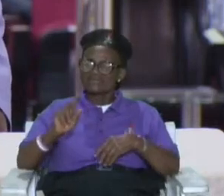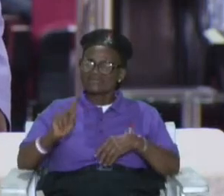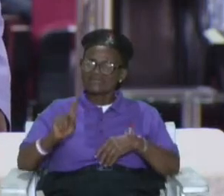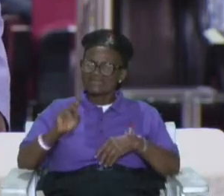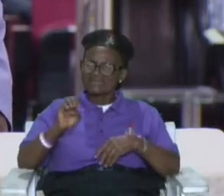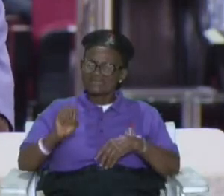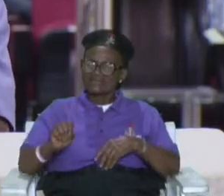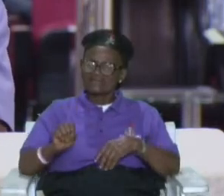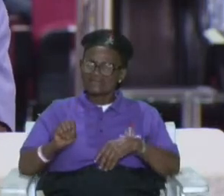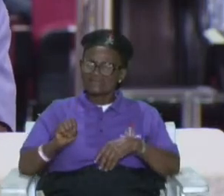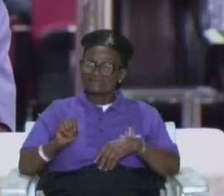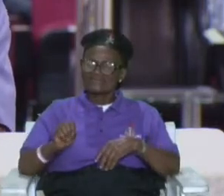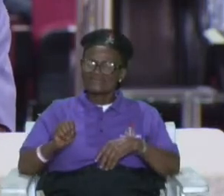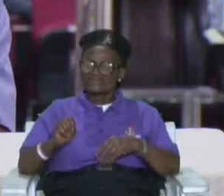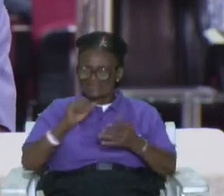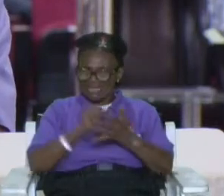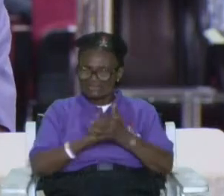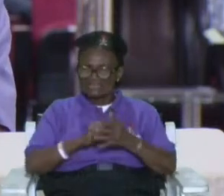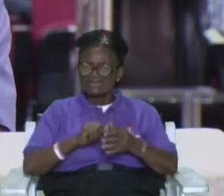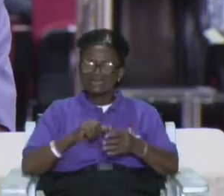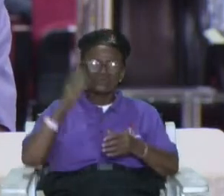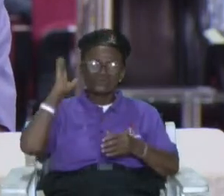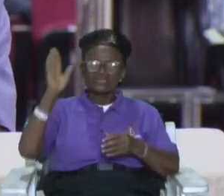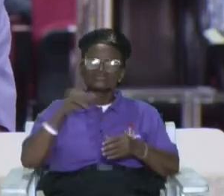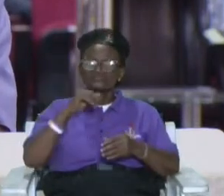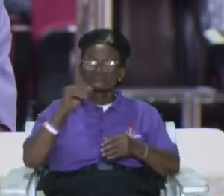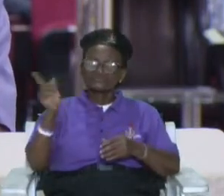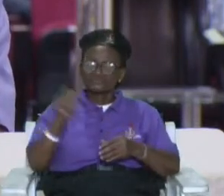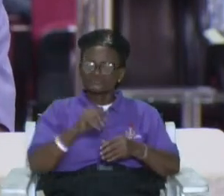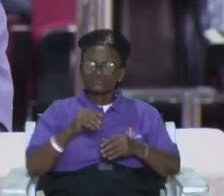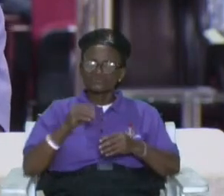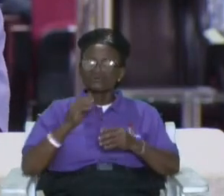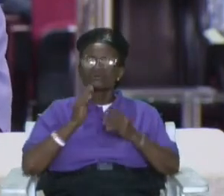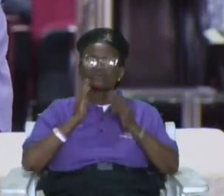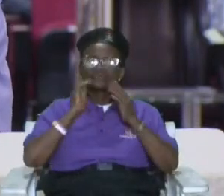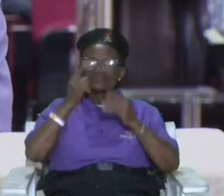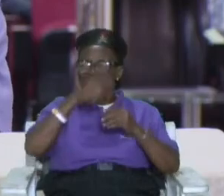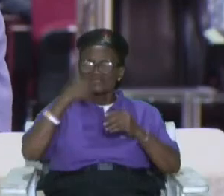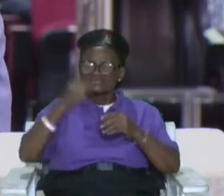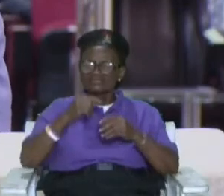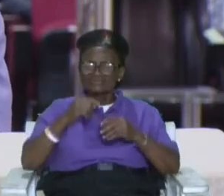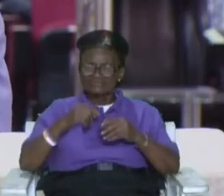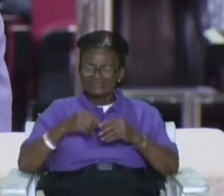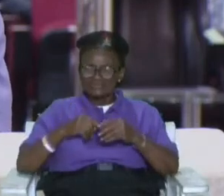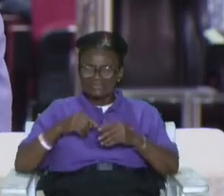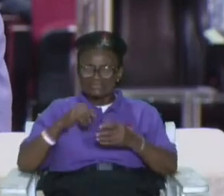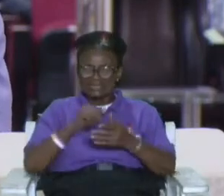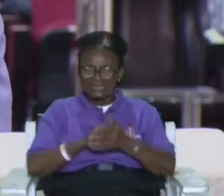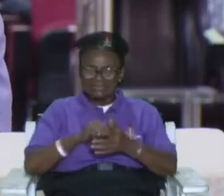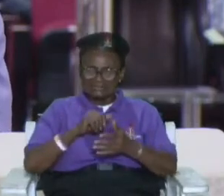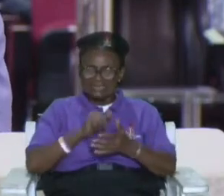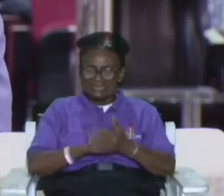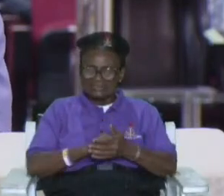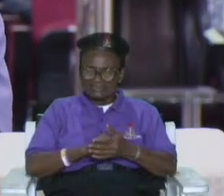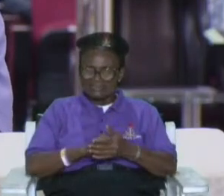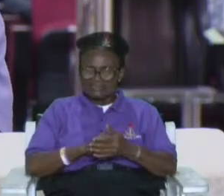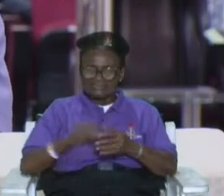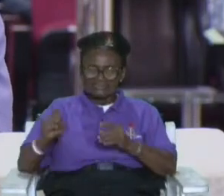Are you going to pretend that that happened if it didn't?